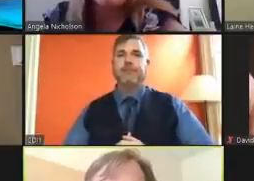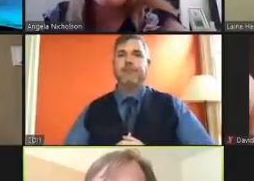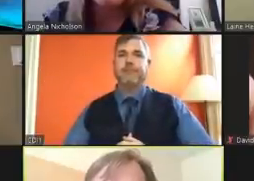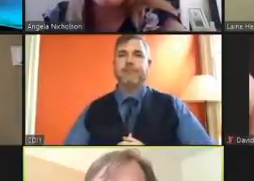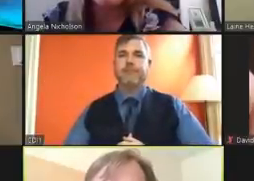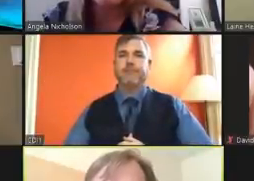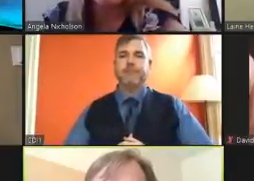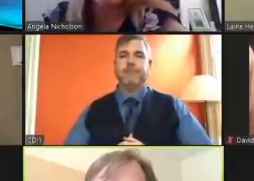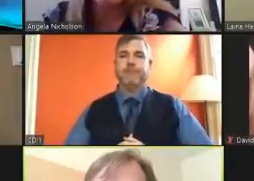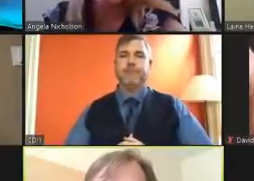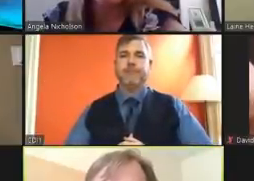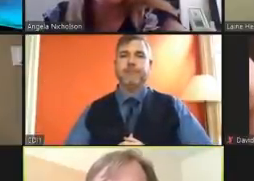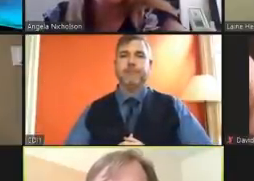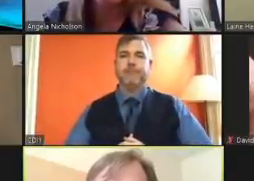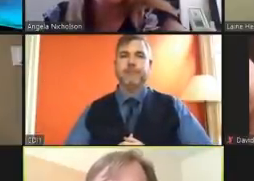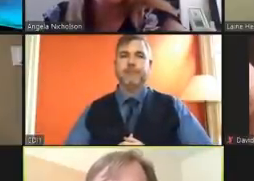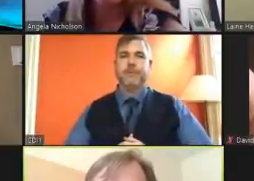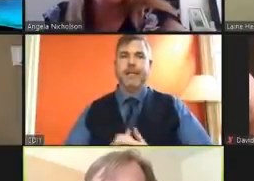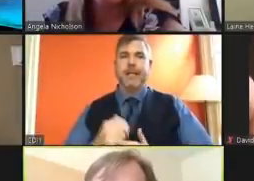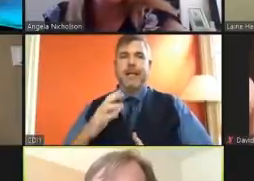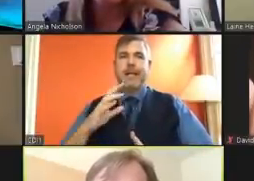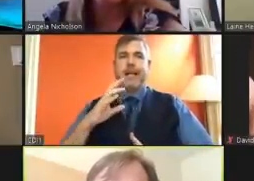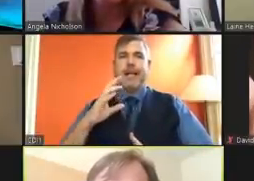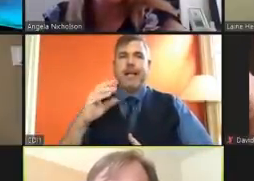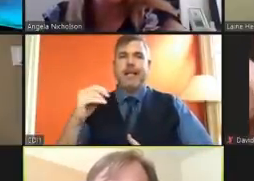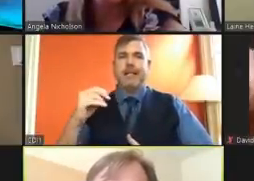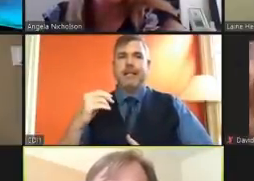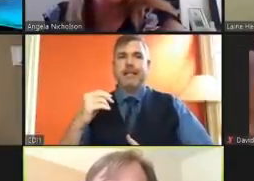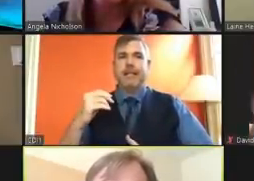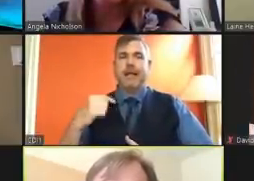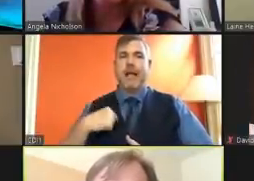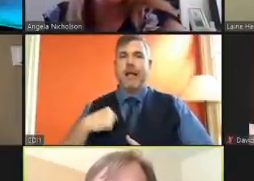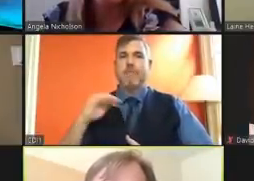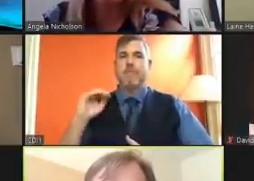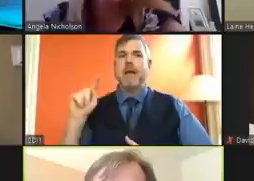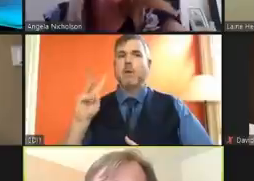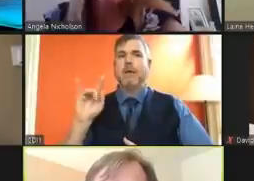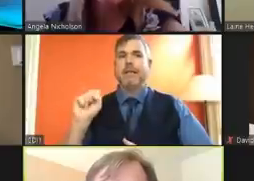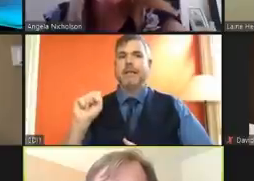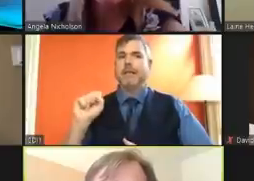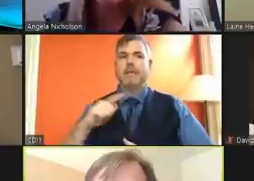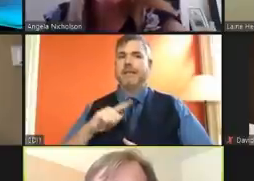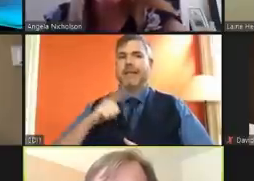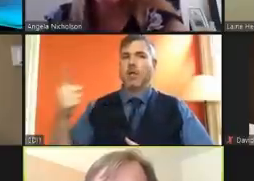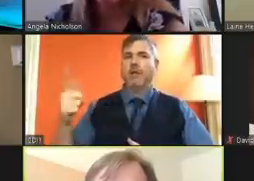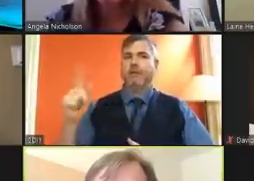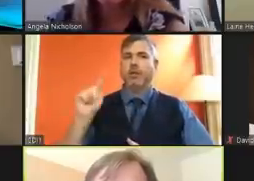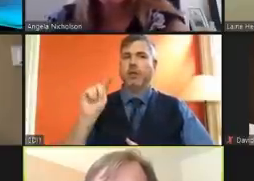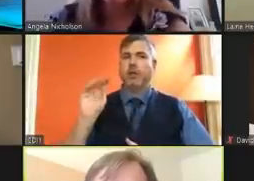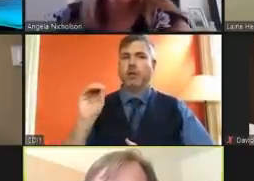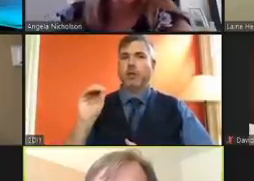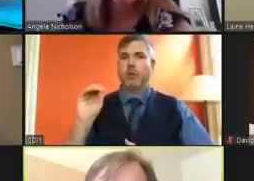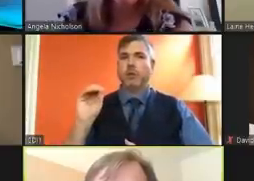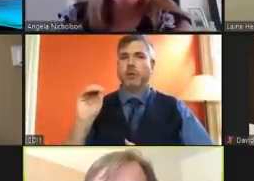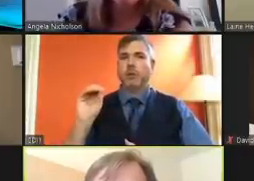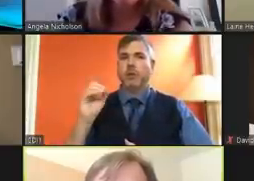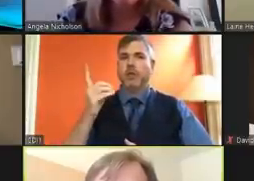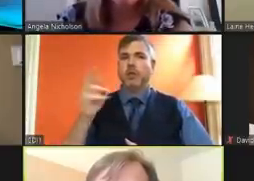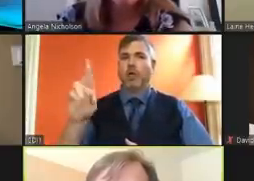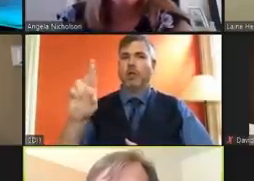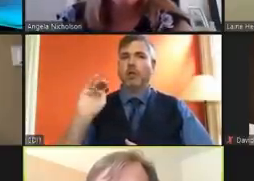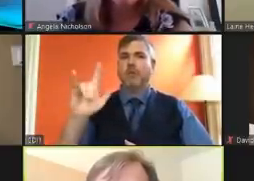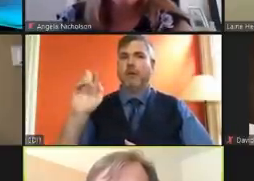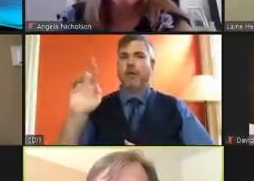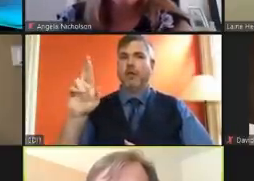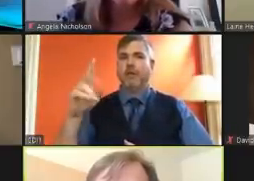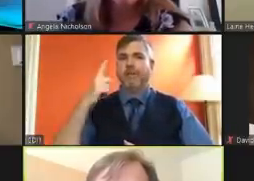And I'm just gonna I think hand it off from here to Dr. Miller for his presentation, and it'll be part of